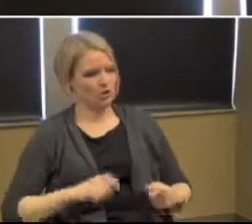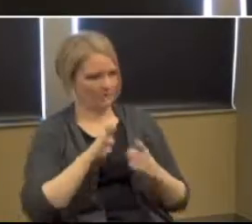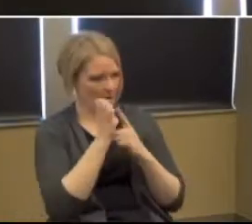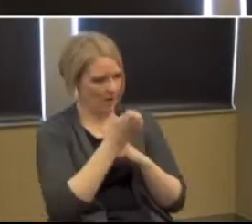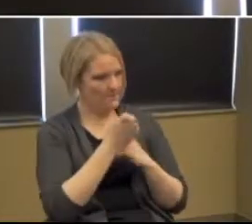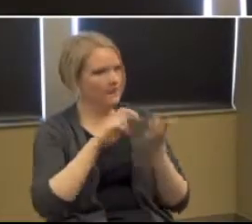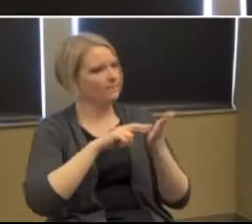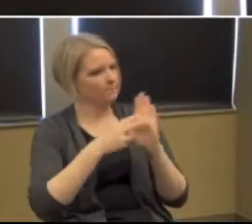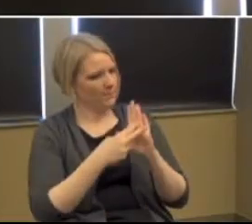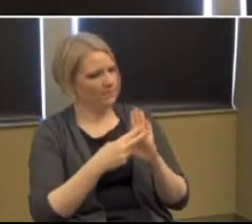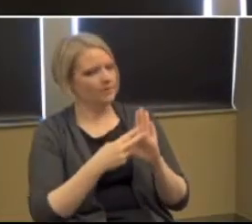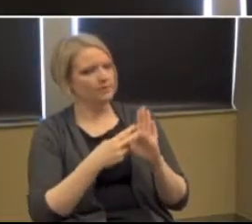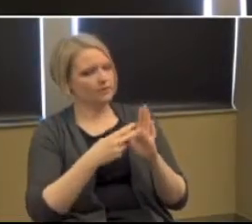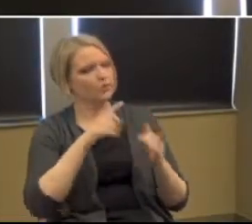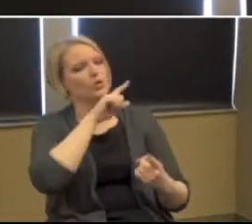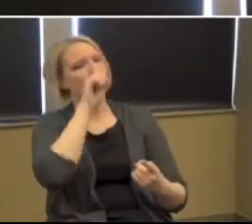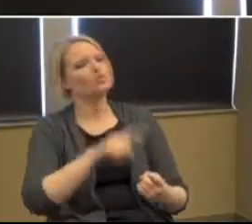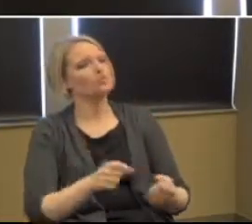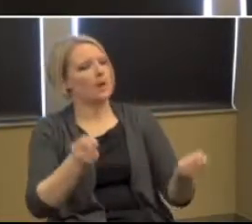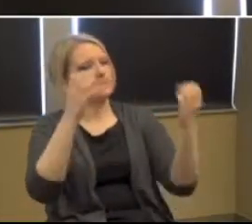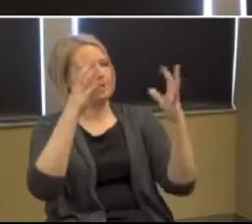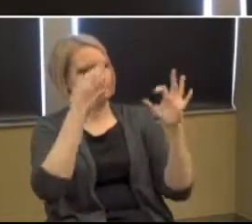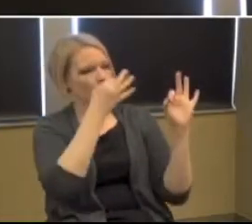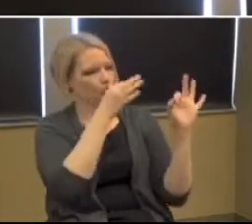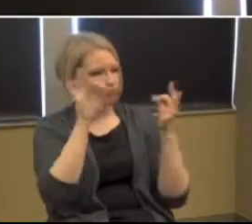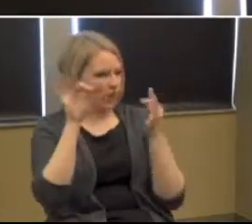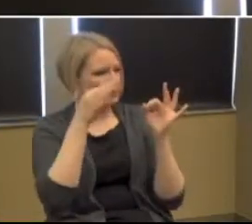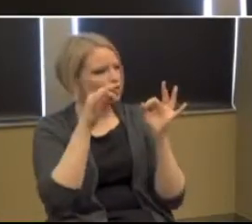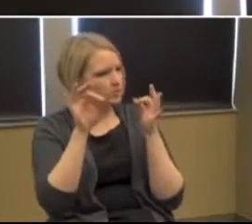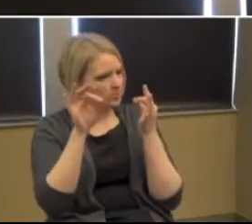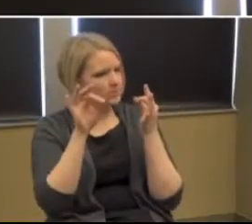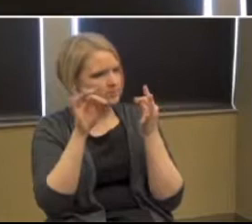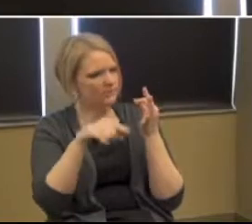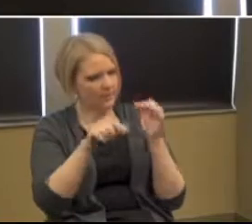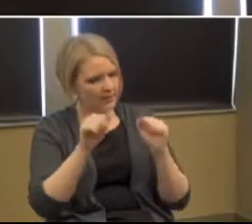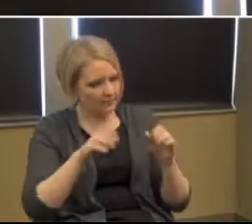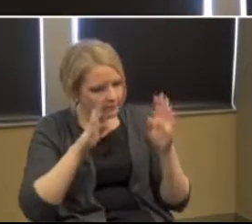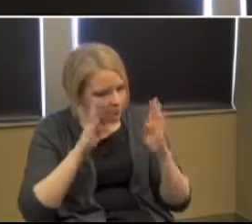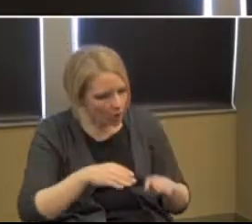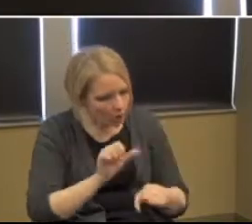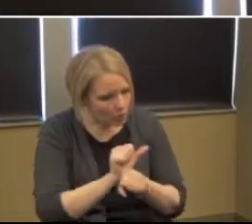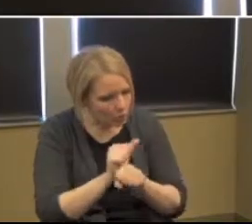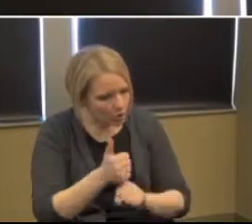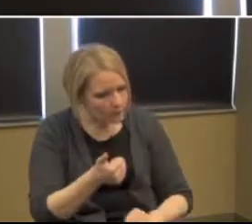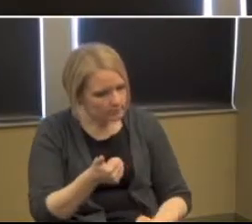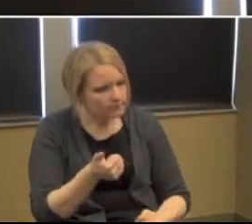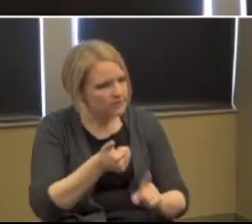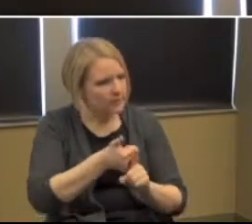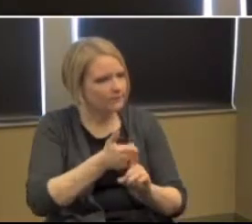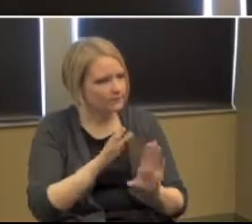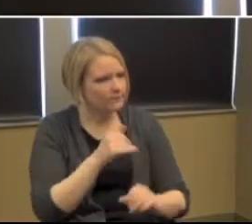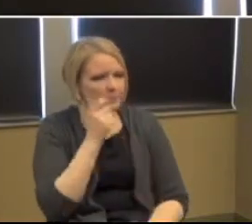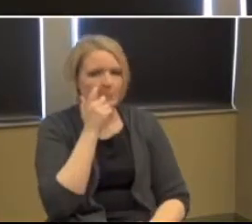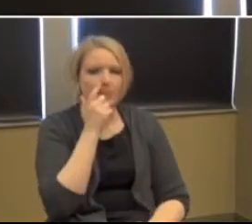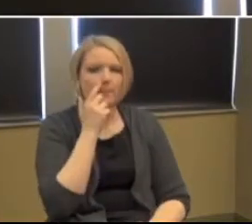that we can help minimize those distractions so students are able to continue doing their work.